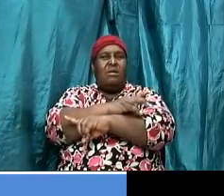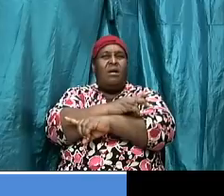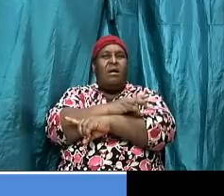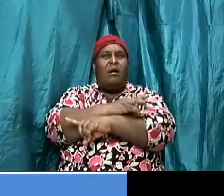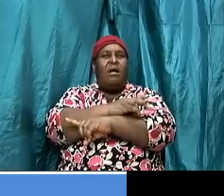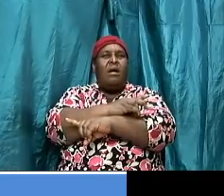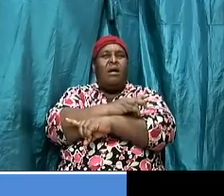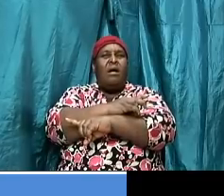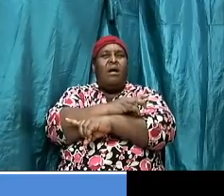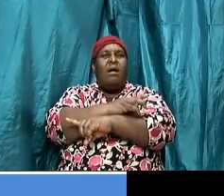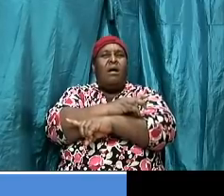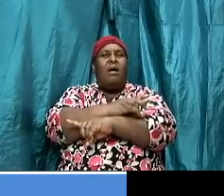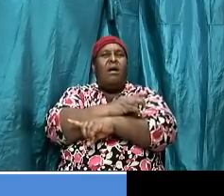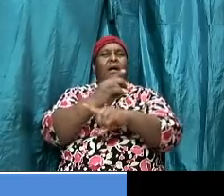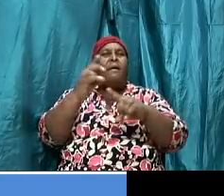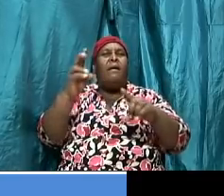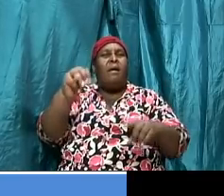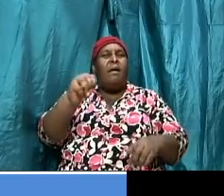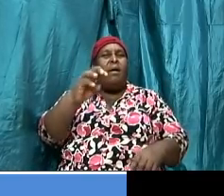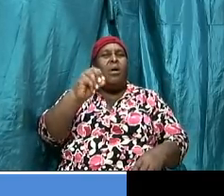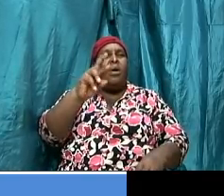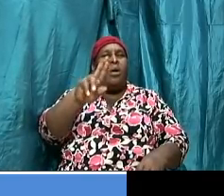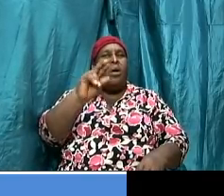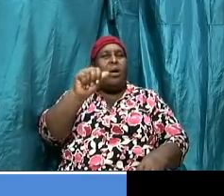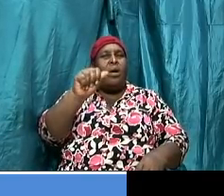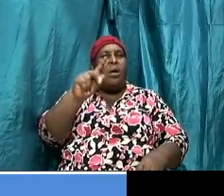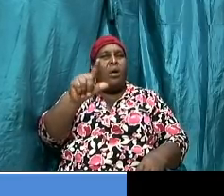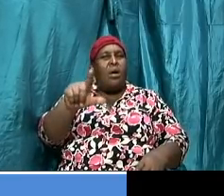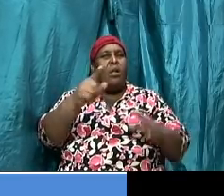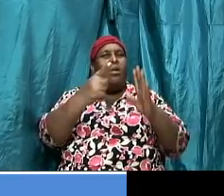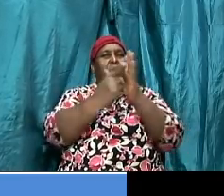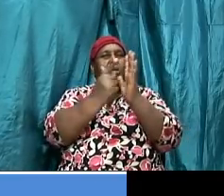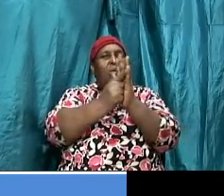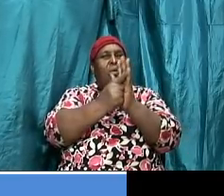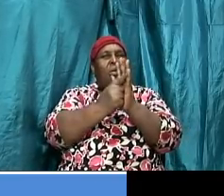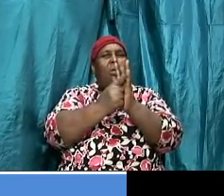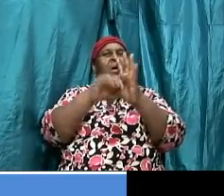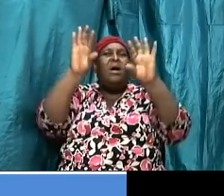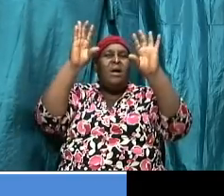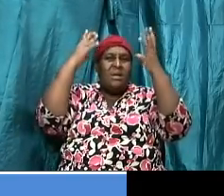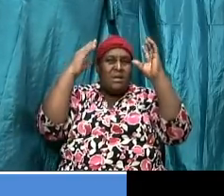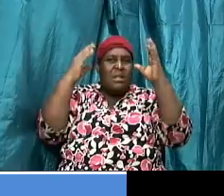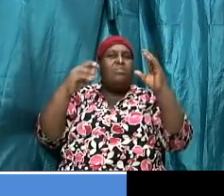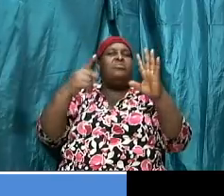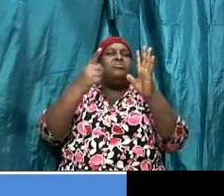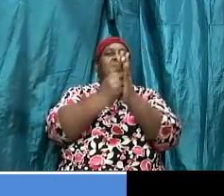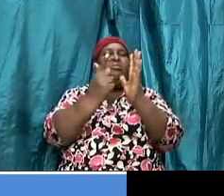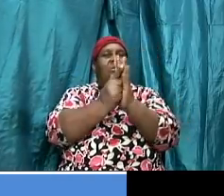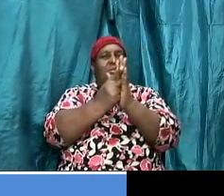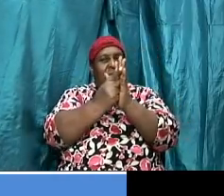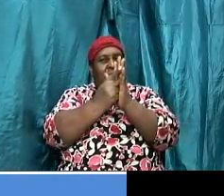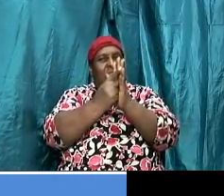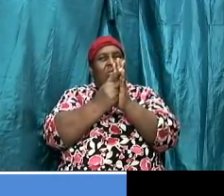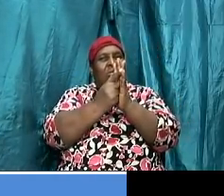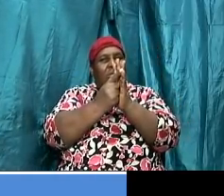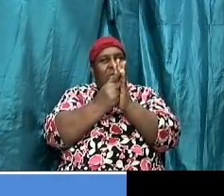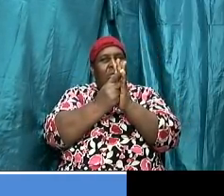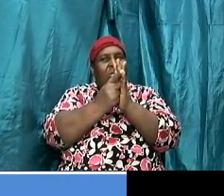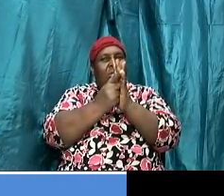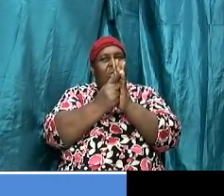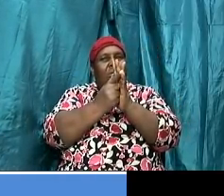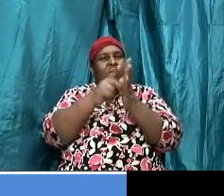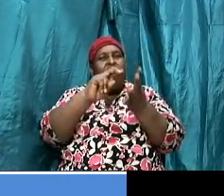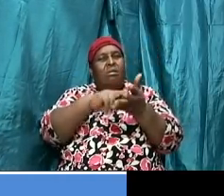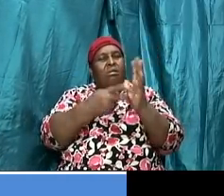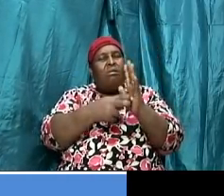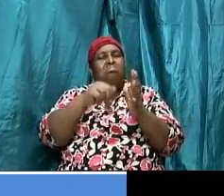law? If you speak to the Adventists, they will tell you that because it falls within the Decalogue, and I use that term, Decalogue is another term for